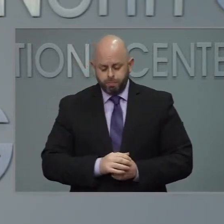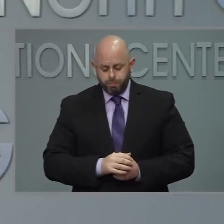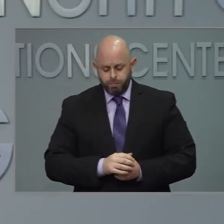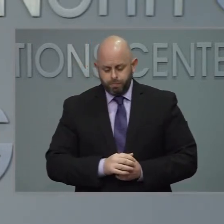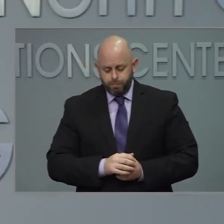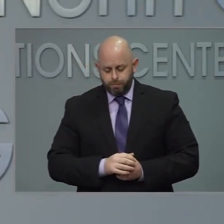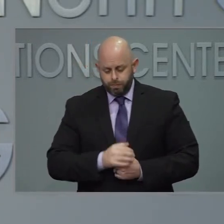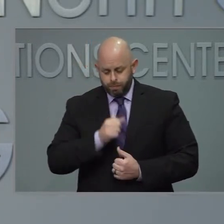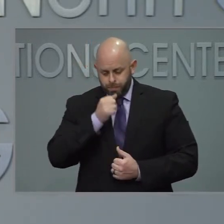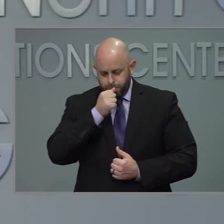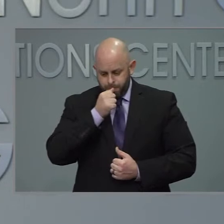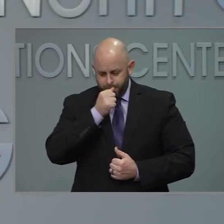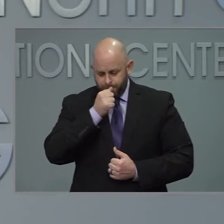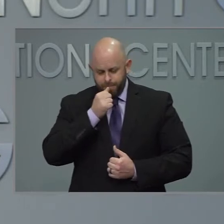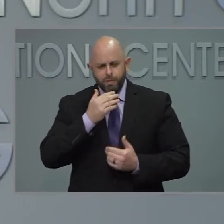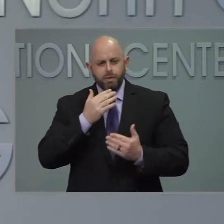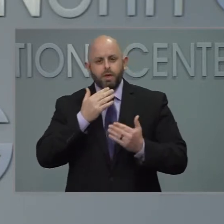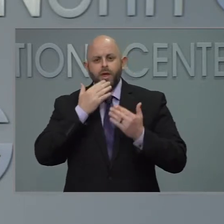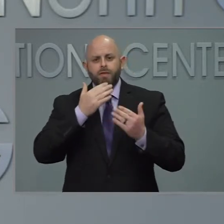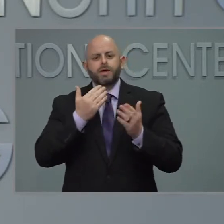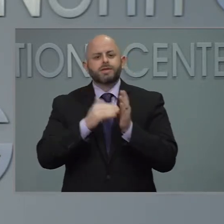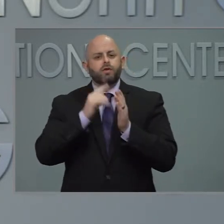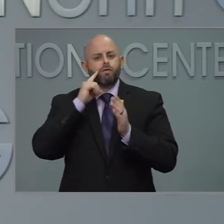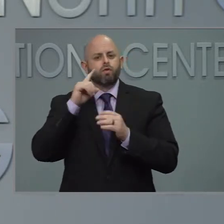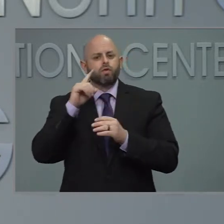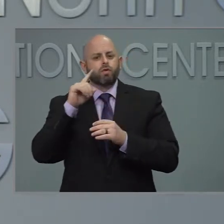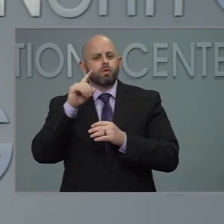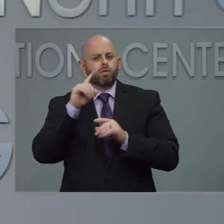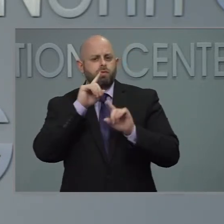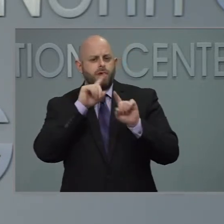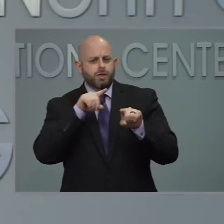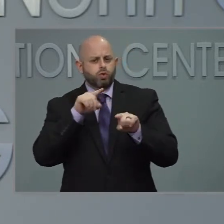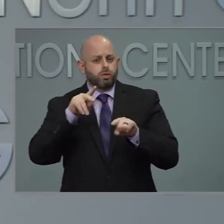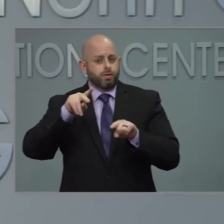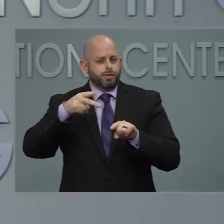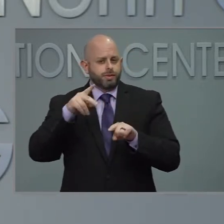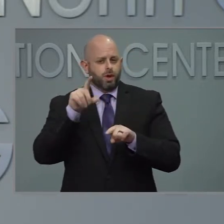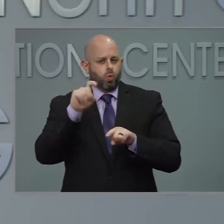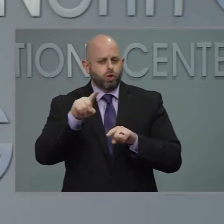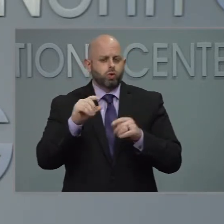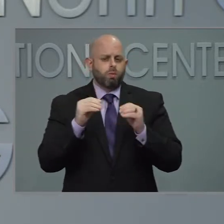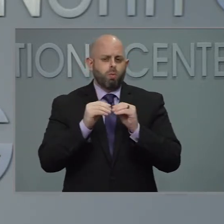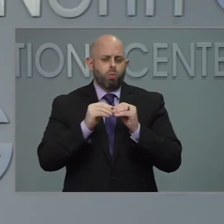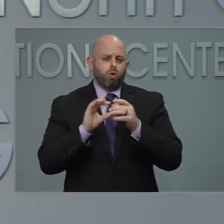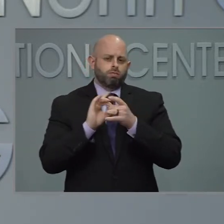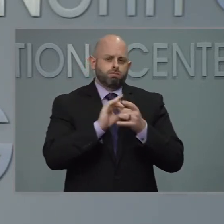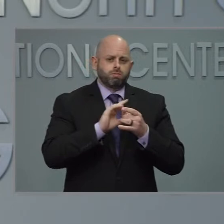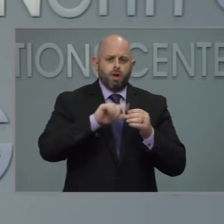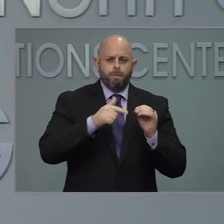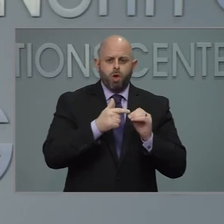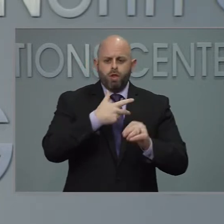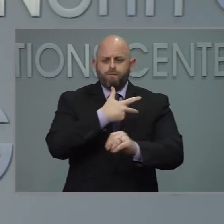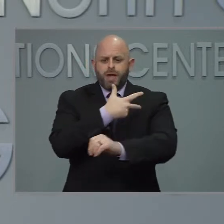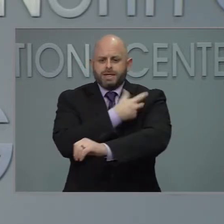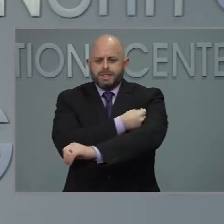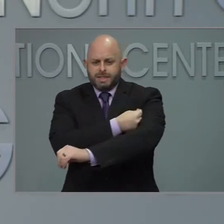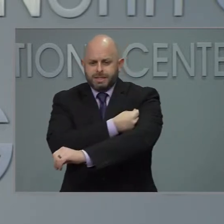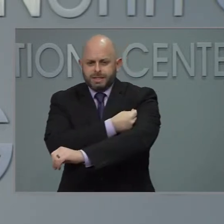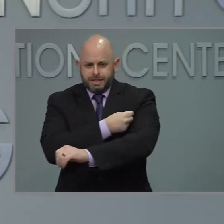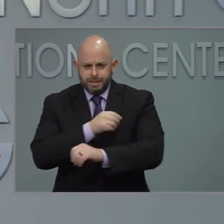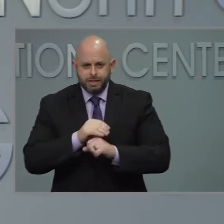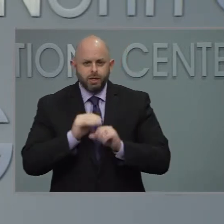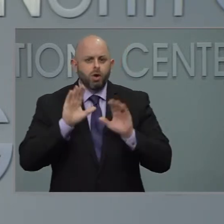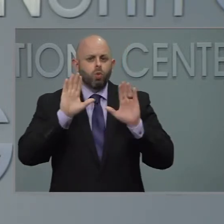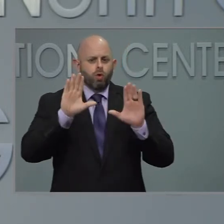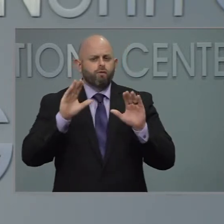Thanks again for that answer. My second question really is about the vaccine and. It's been wonderful